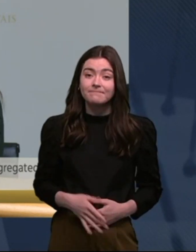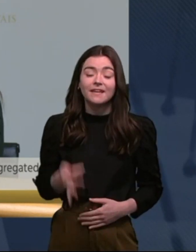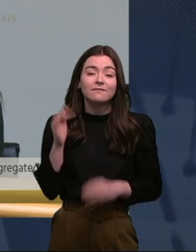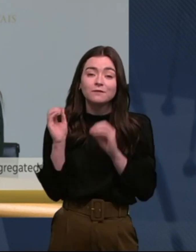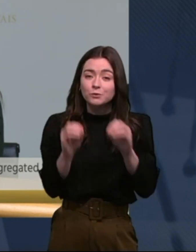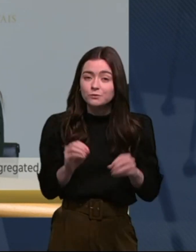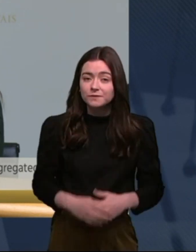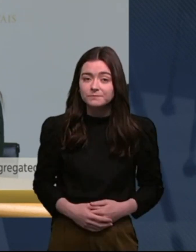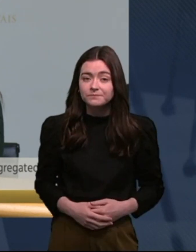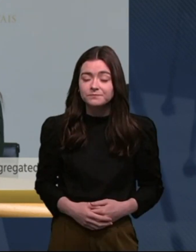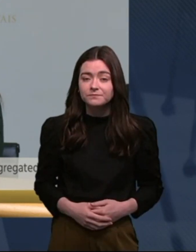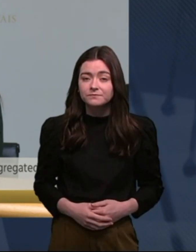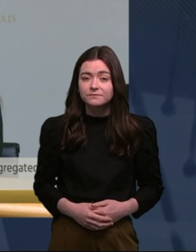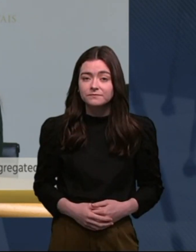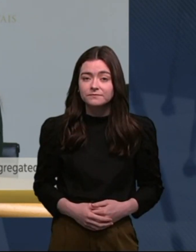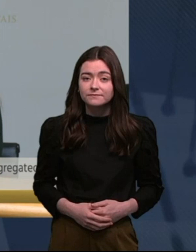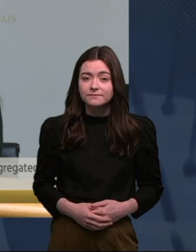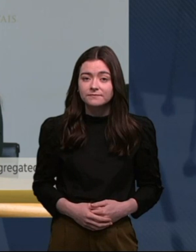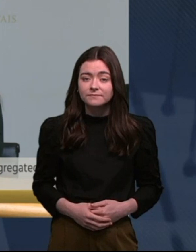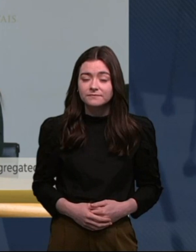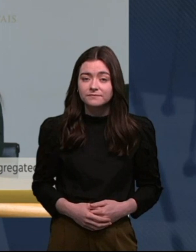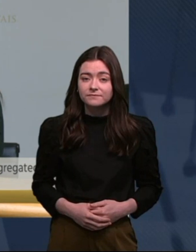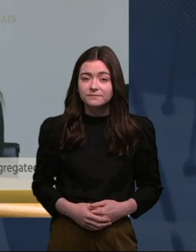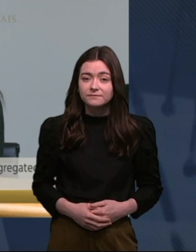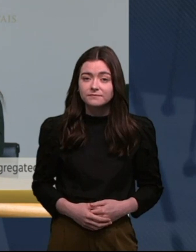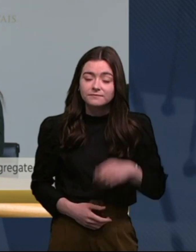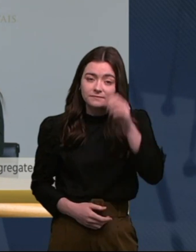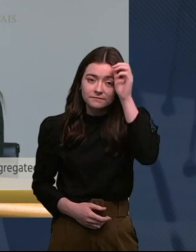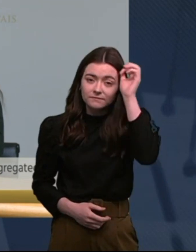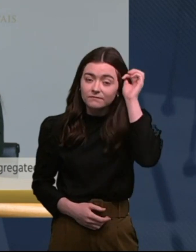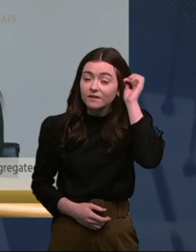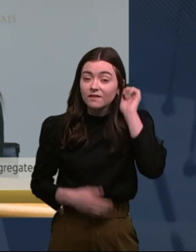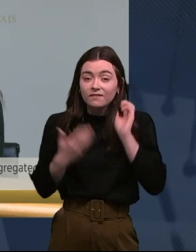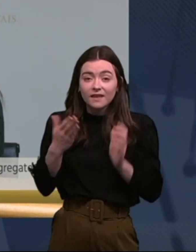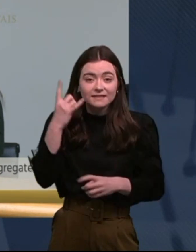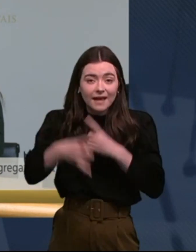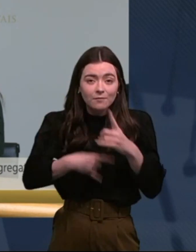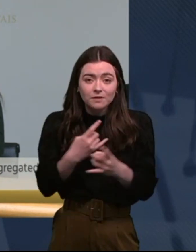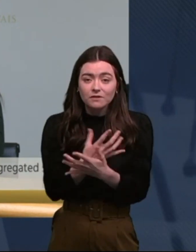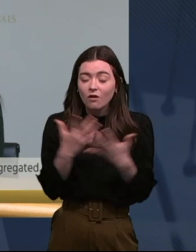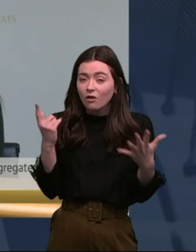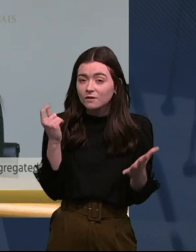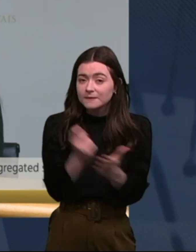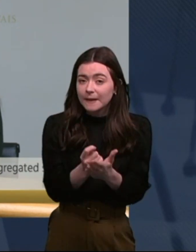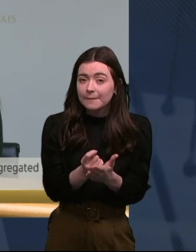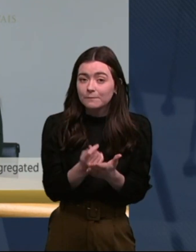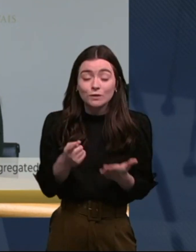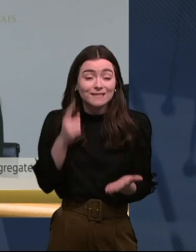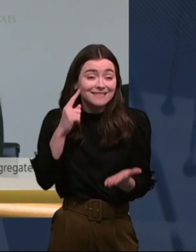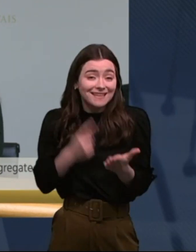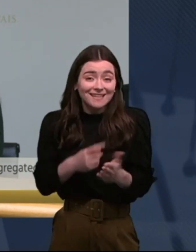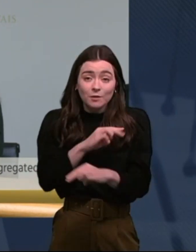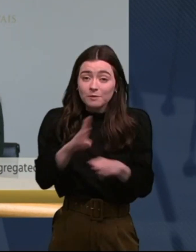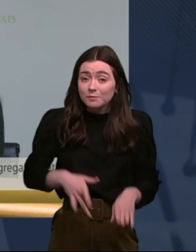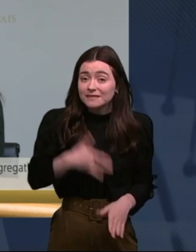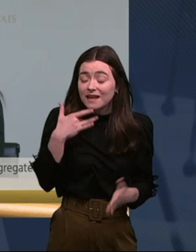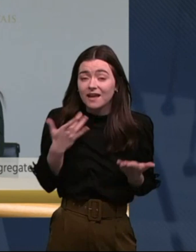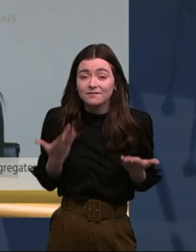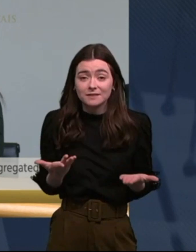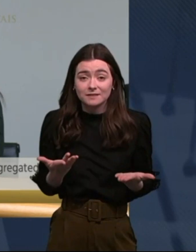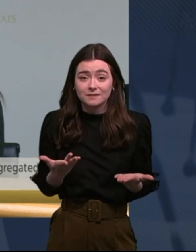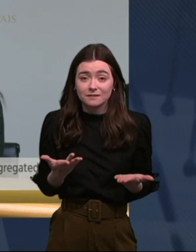moves. And that's happening all the time. Yes. We're deciding on people's lives by